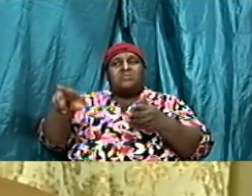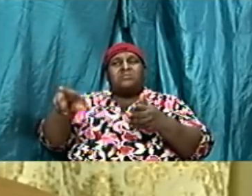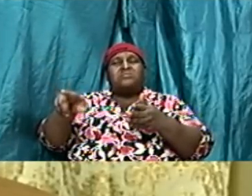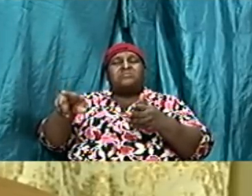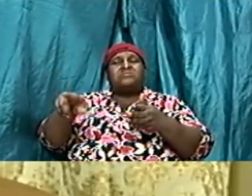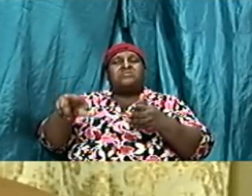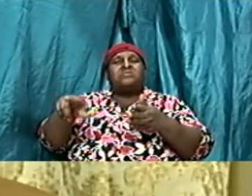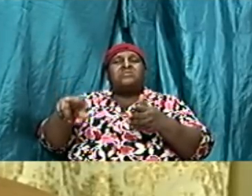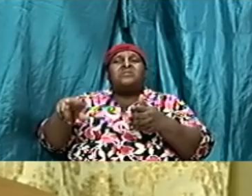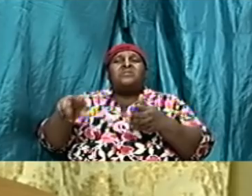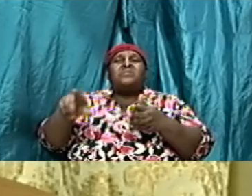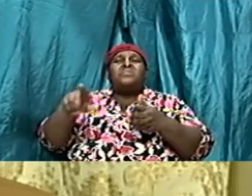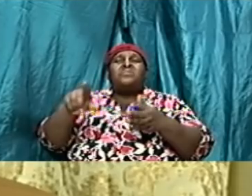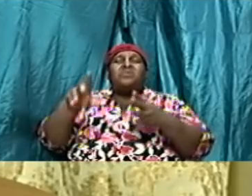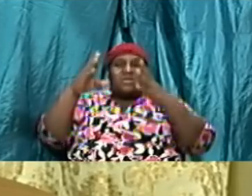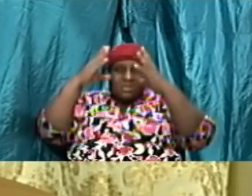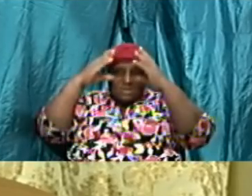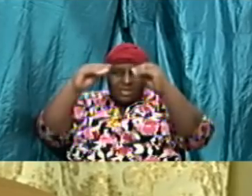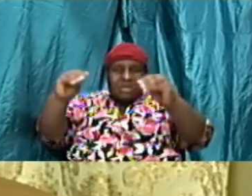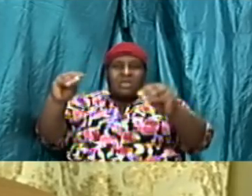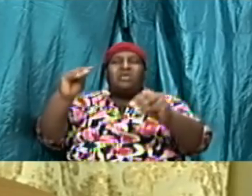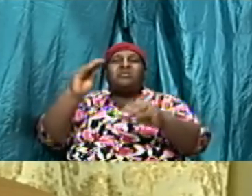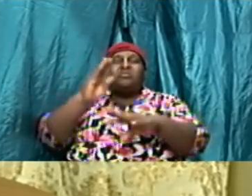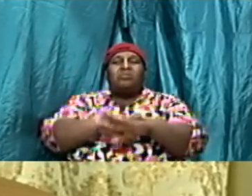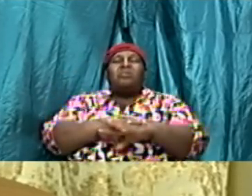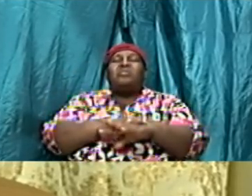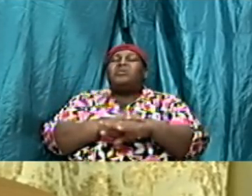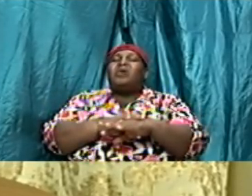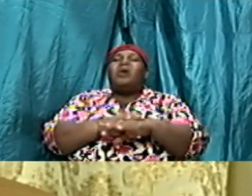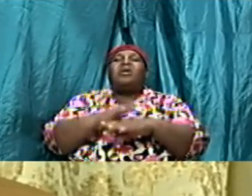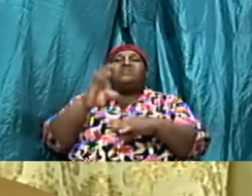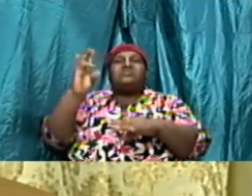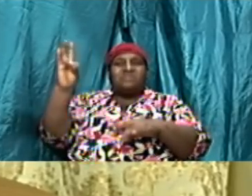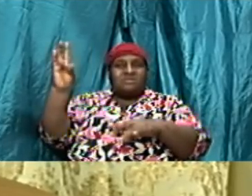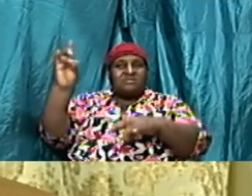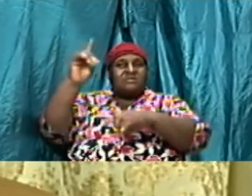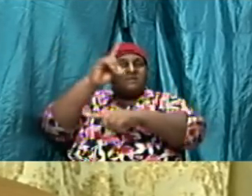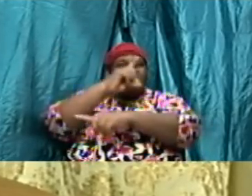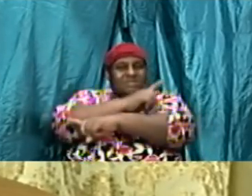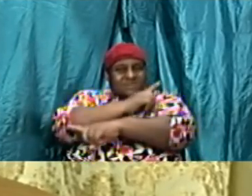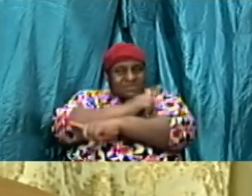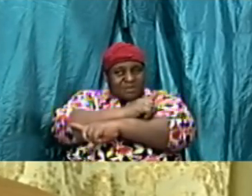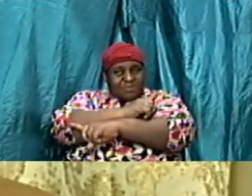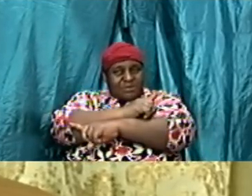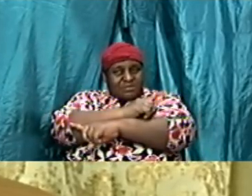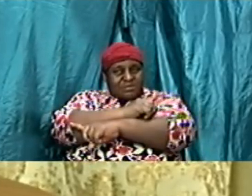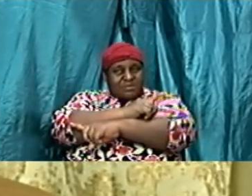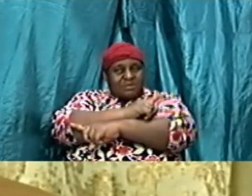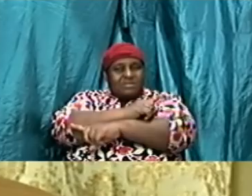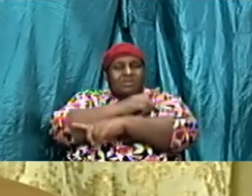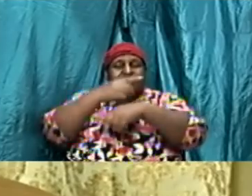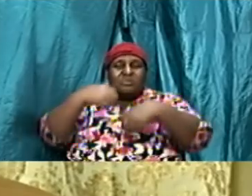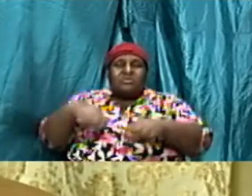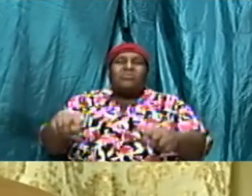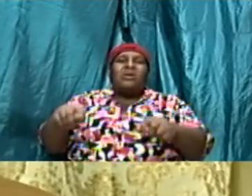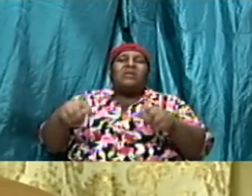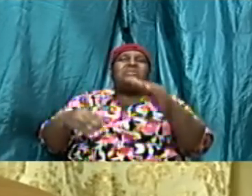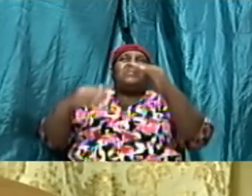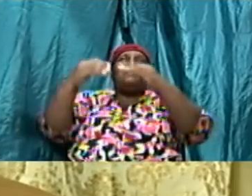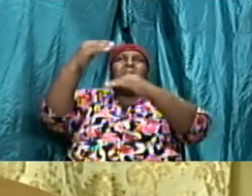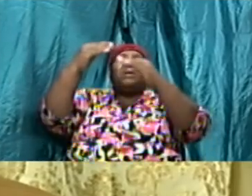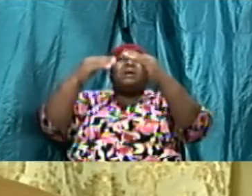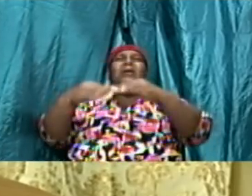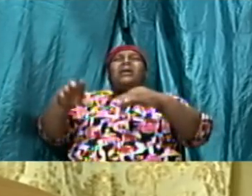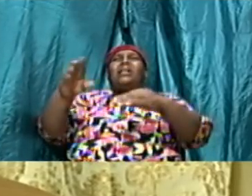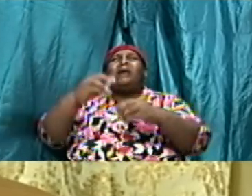the Sabbath. We're going to try to take it as slowly as possible. We're going to try to build a proper foundation around the whole